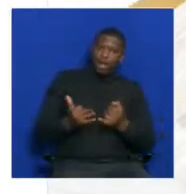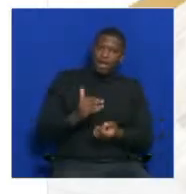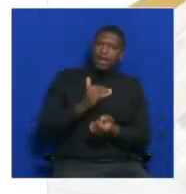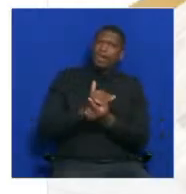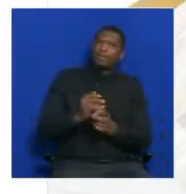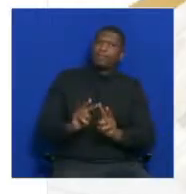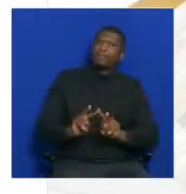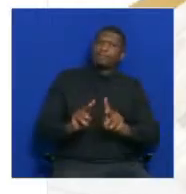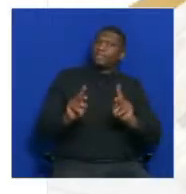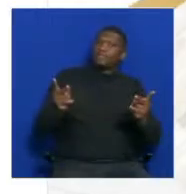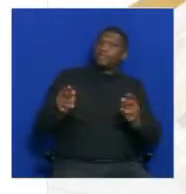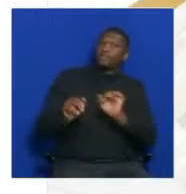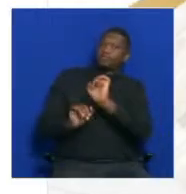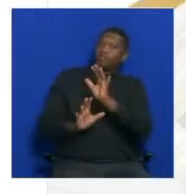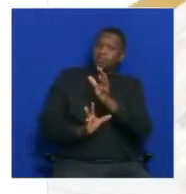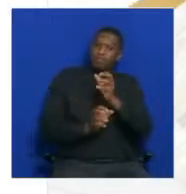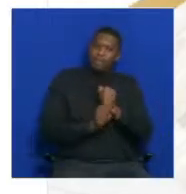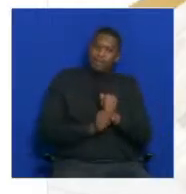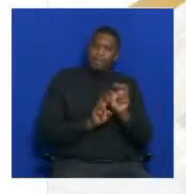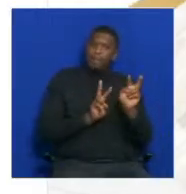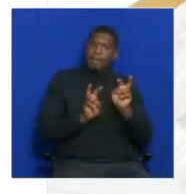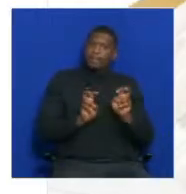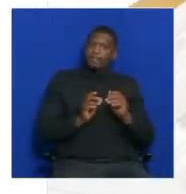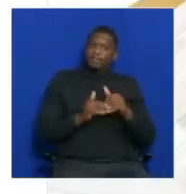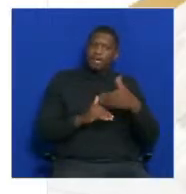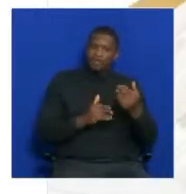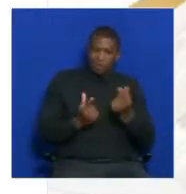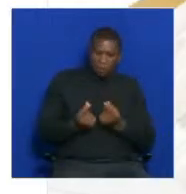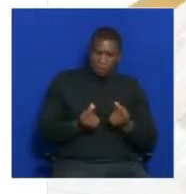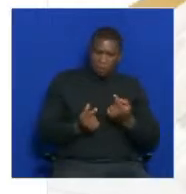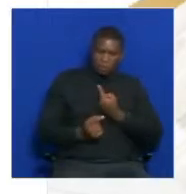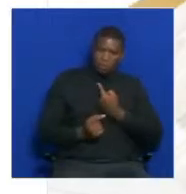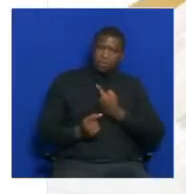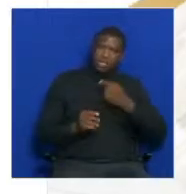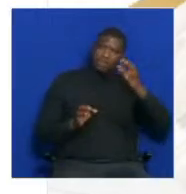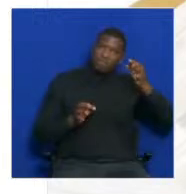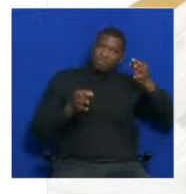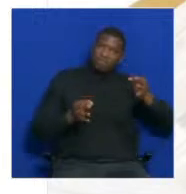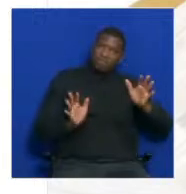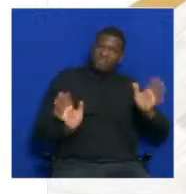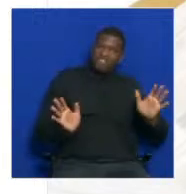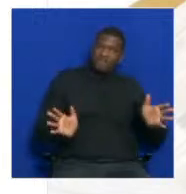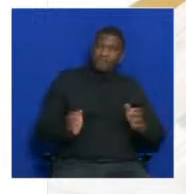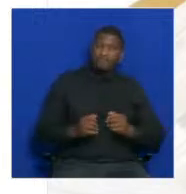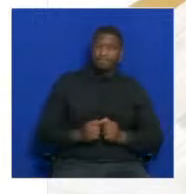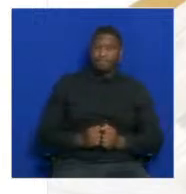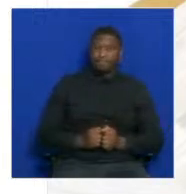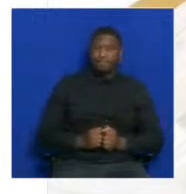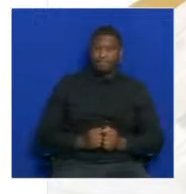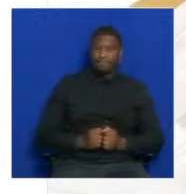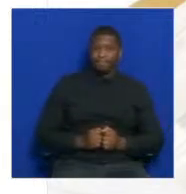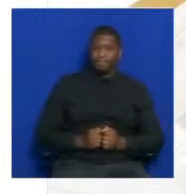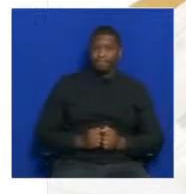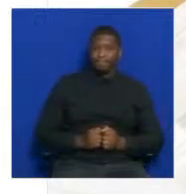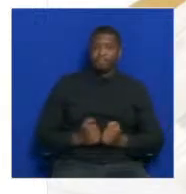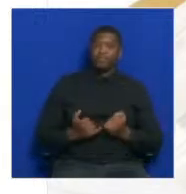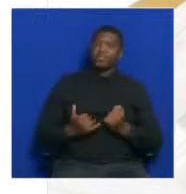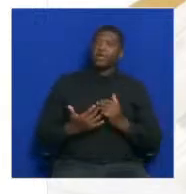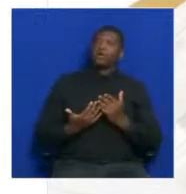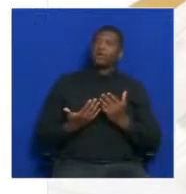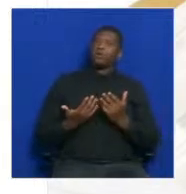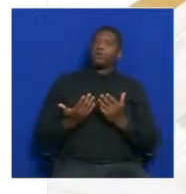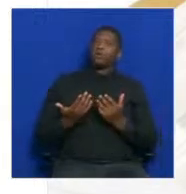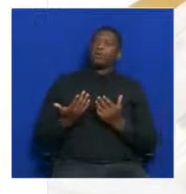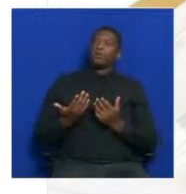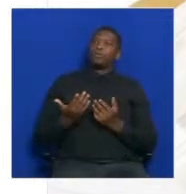matter and it appears took the decision on it herself. The operational manual, especially as